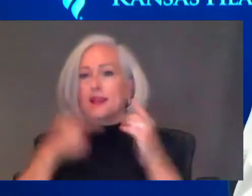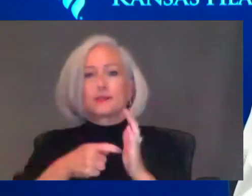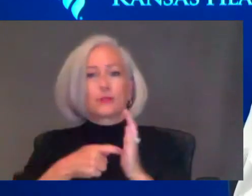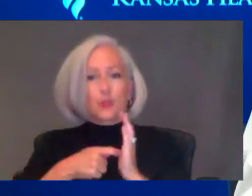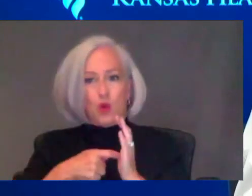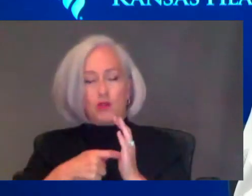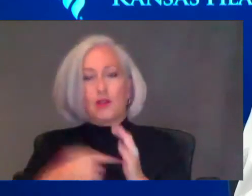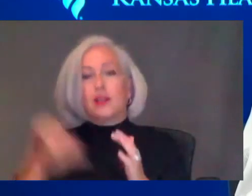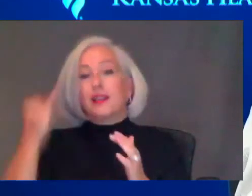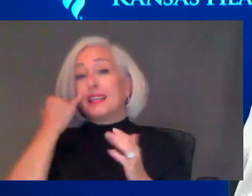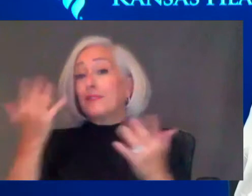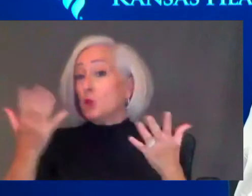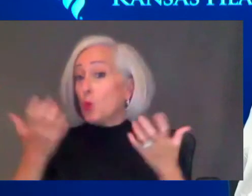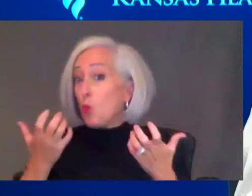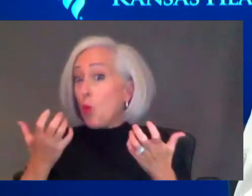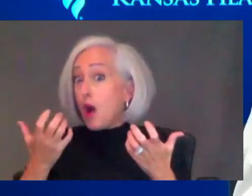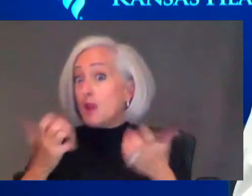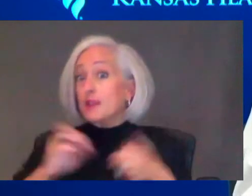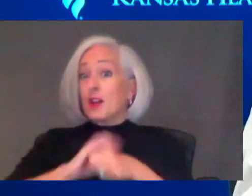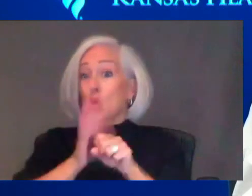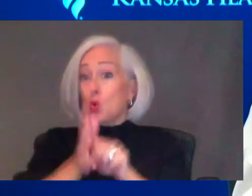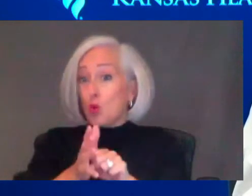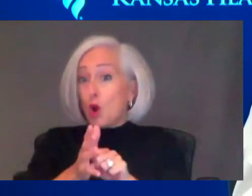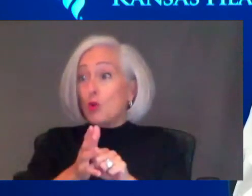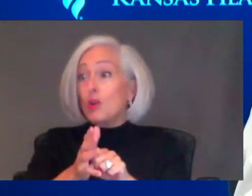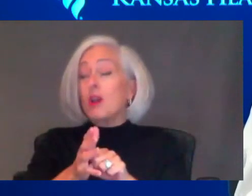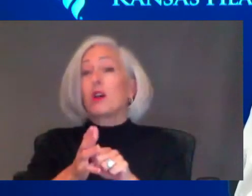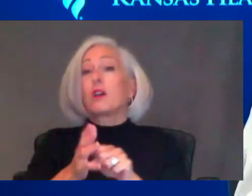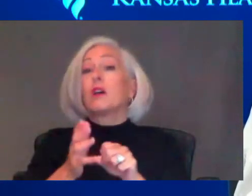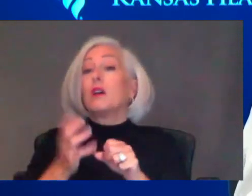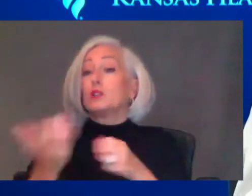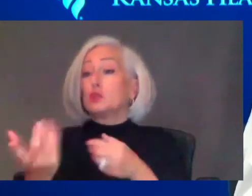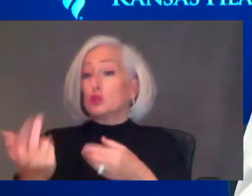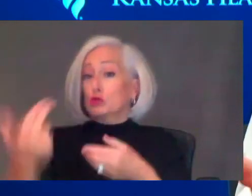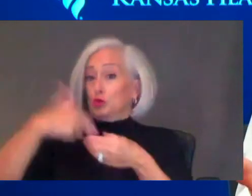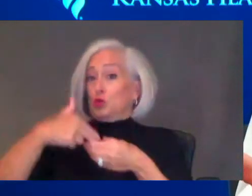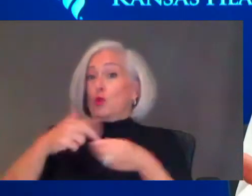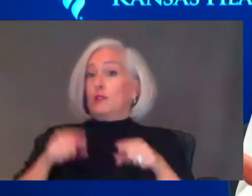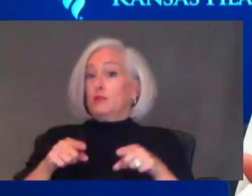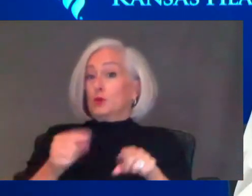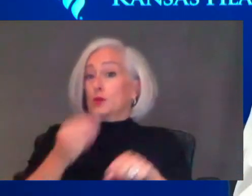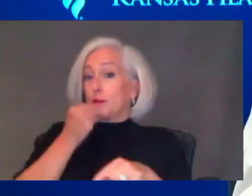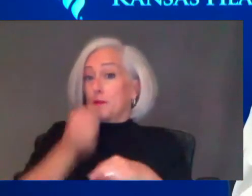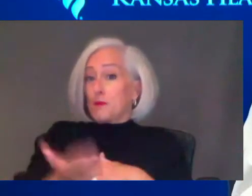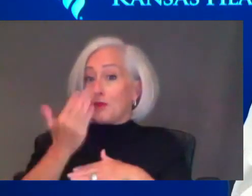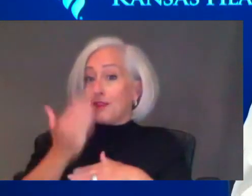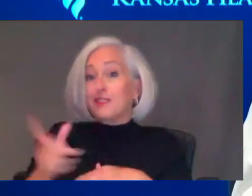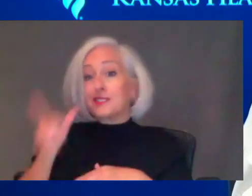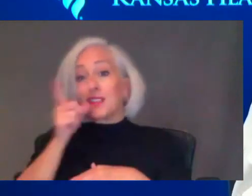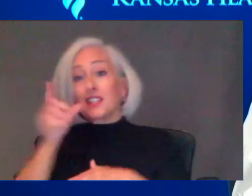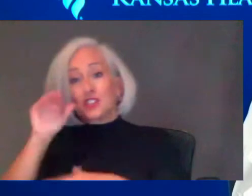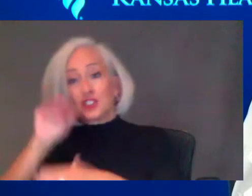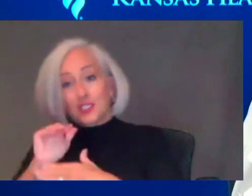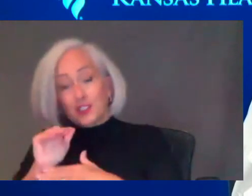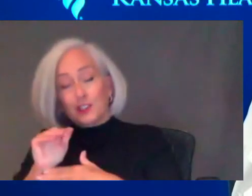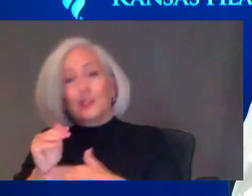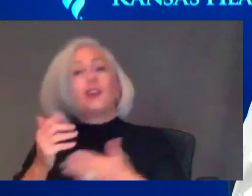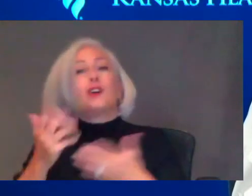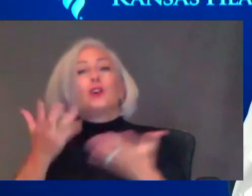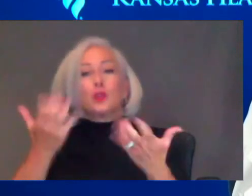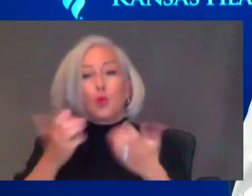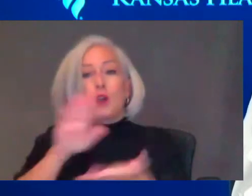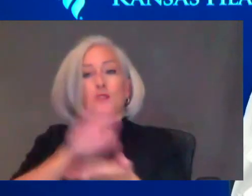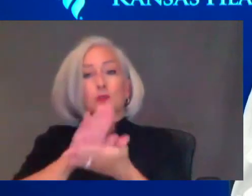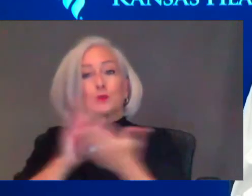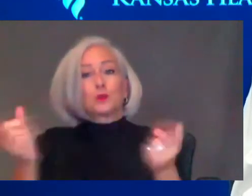eligible people that can be vaccinated is extremely important. And this has happened around the world. I mean, countries have done